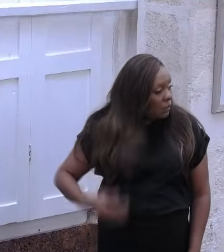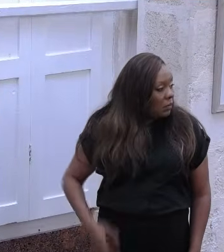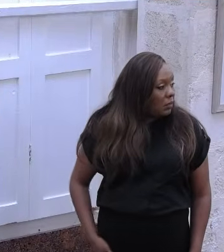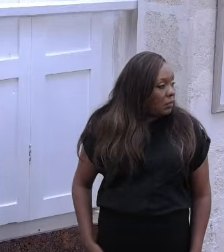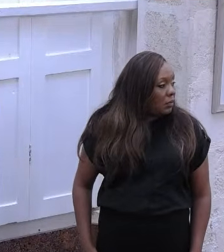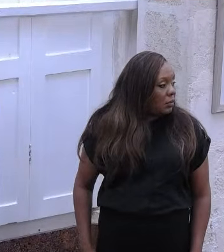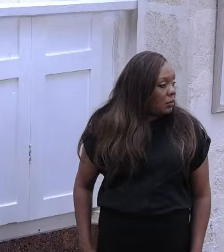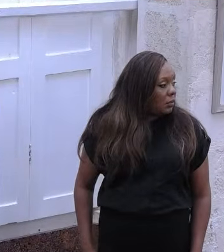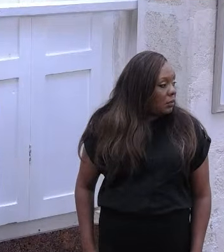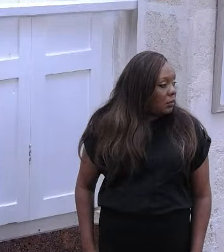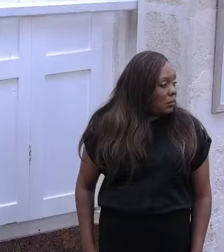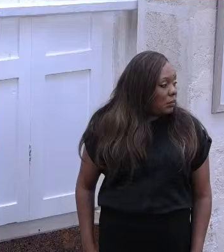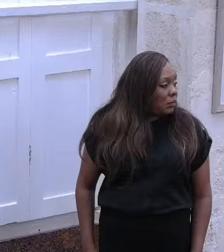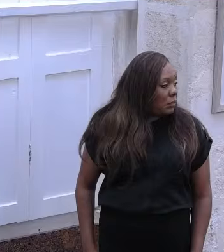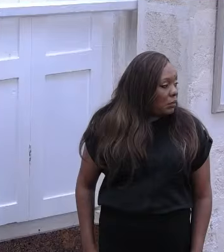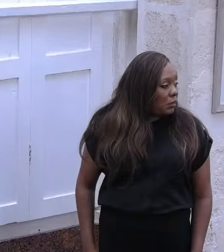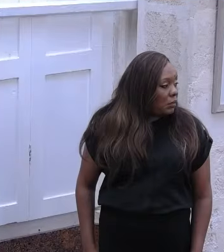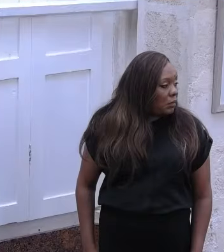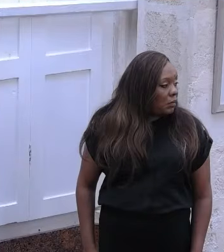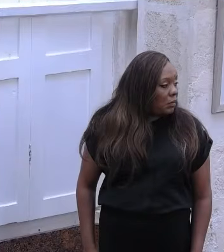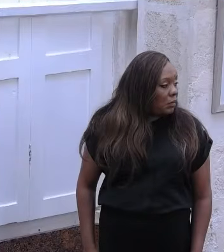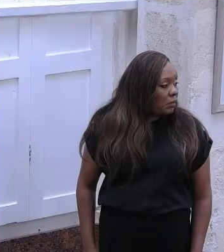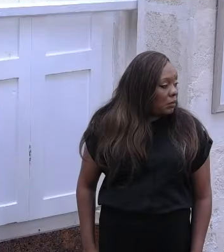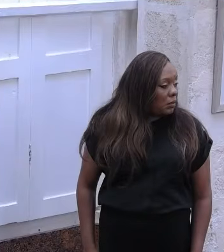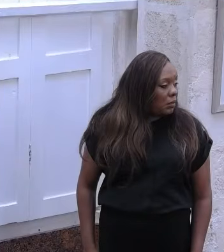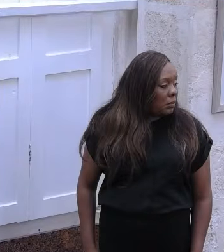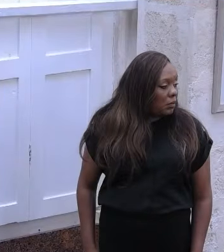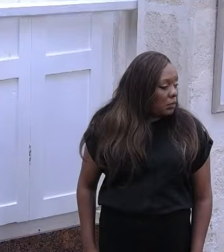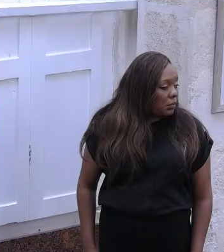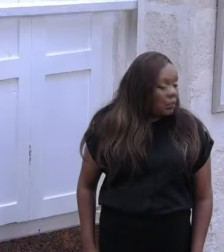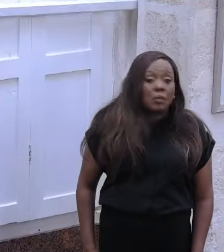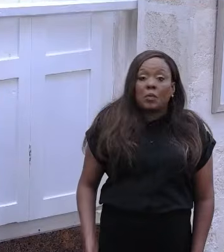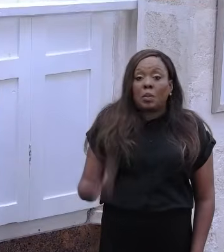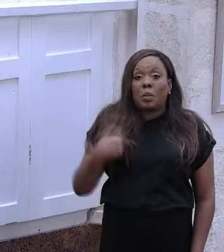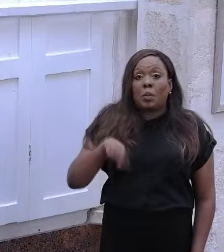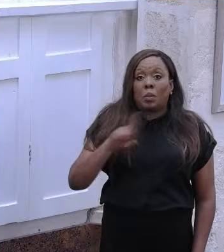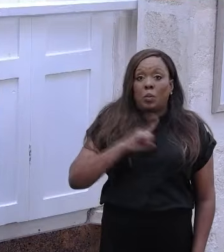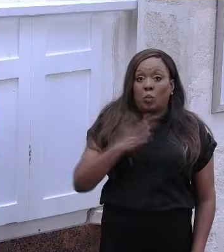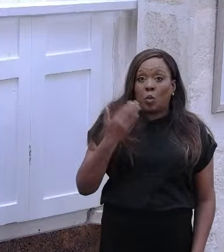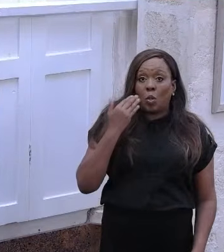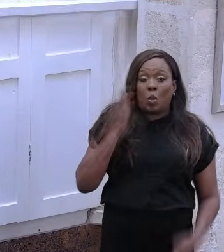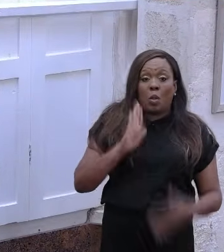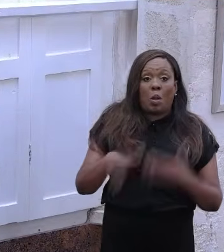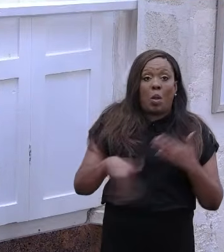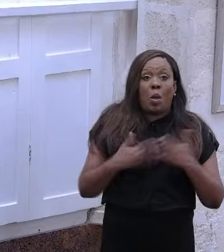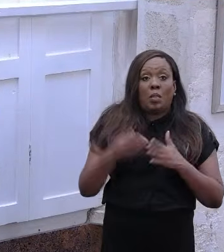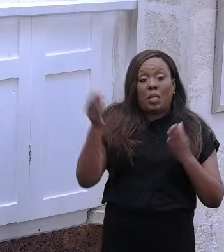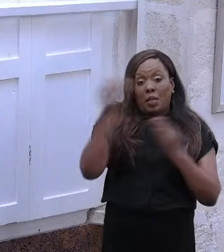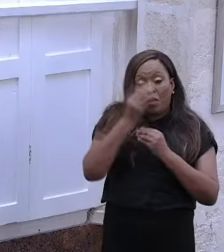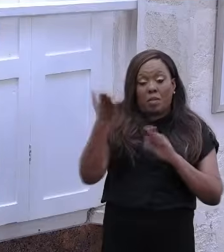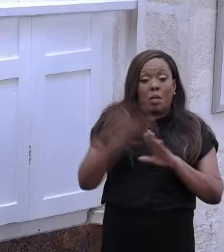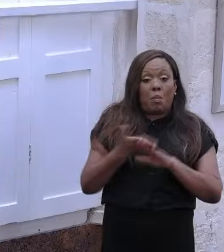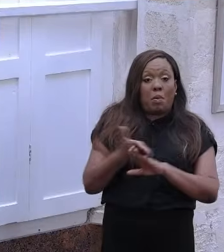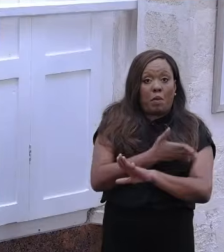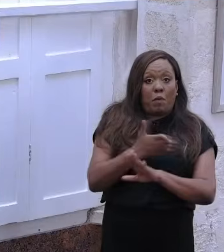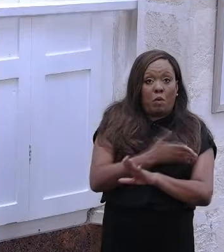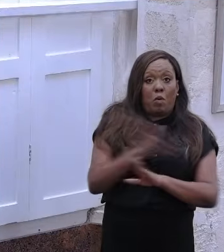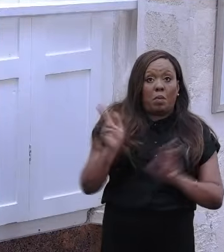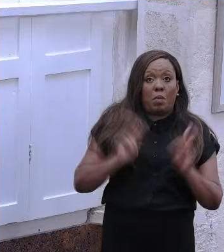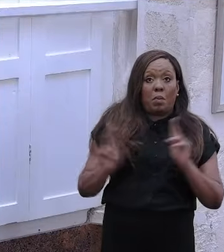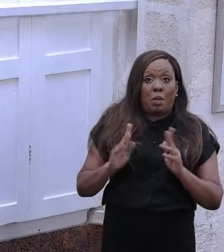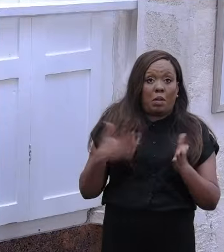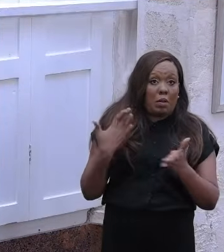Okay. Thanks. We have the advanced passenger information. That's the system we have. So,